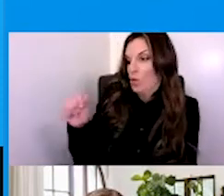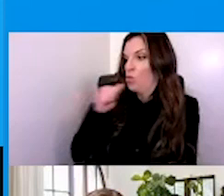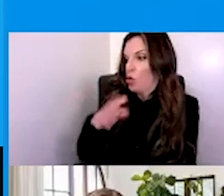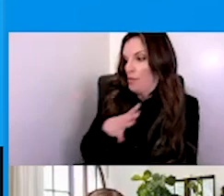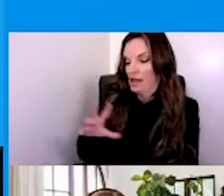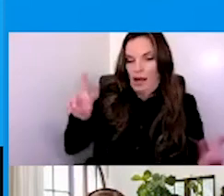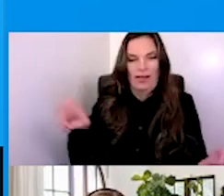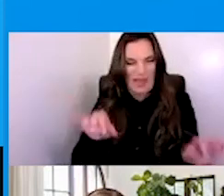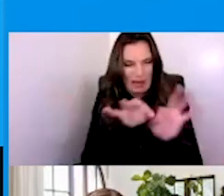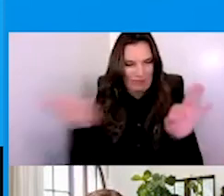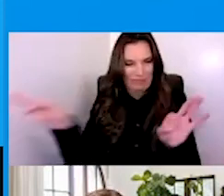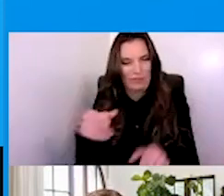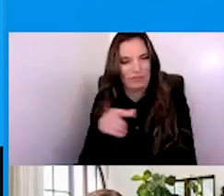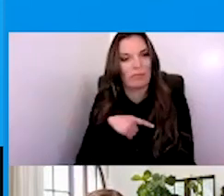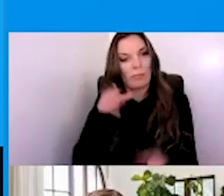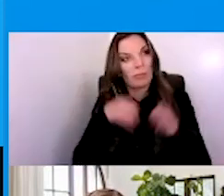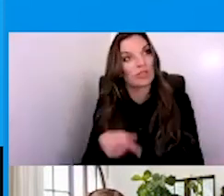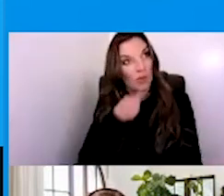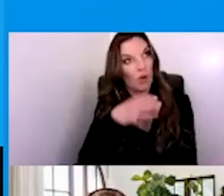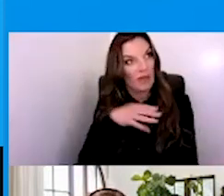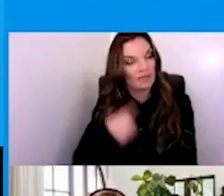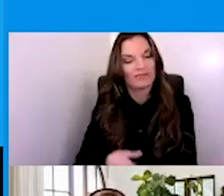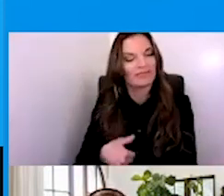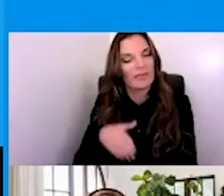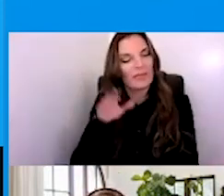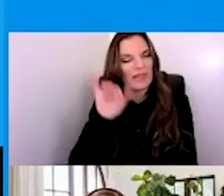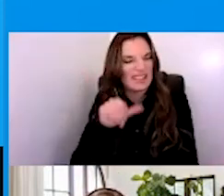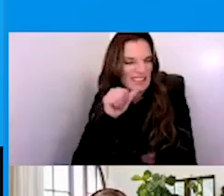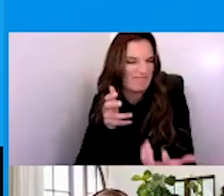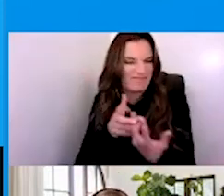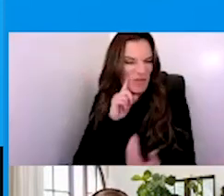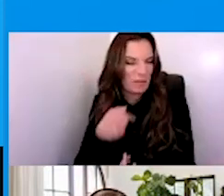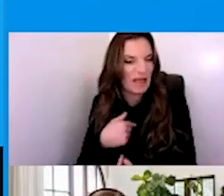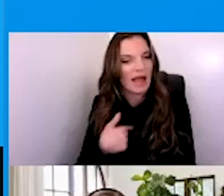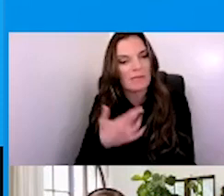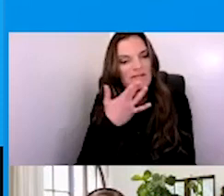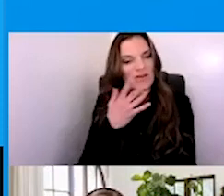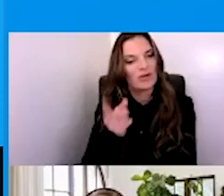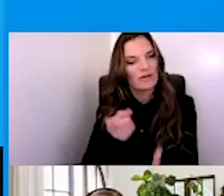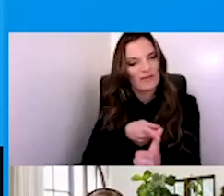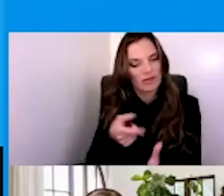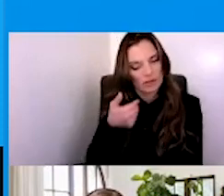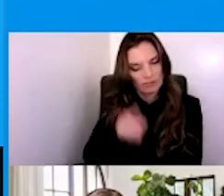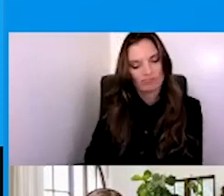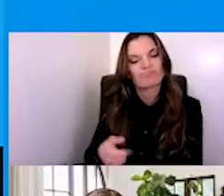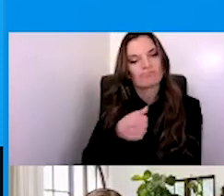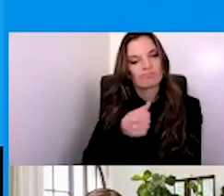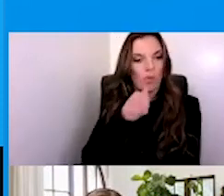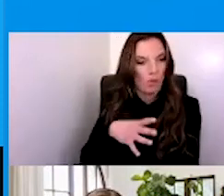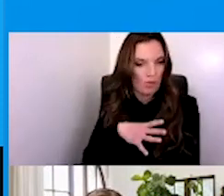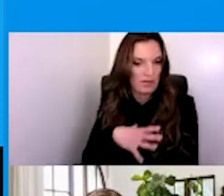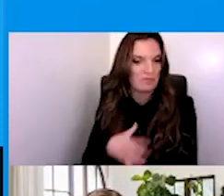who embrace identity first language and choose that to talk about themselves, it's the same kind of level